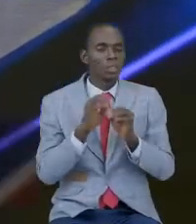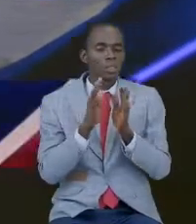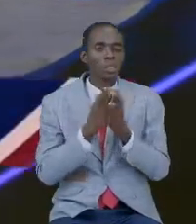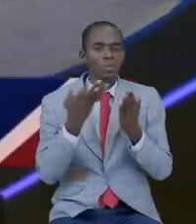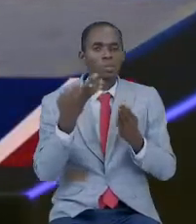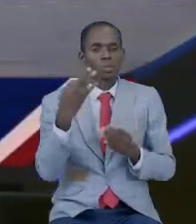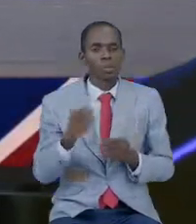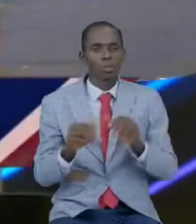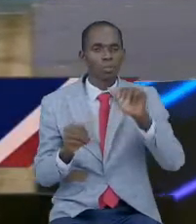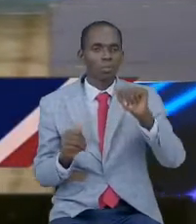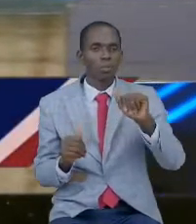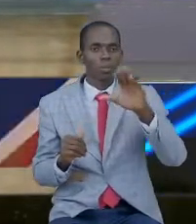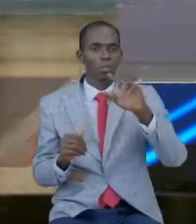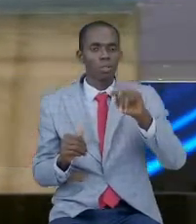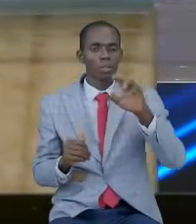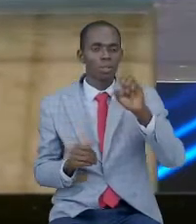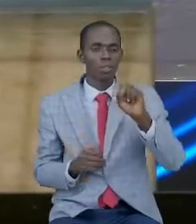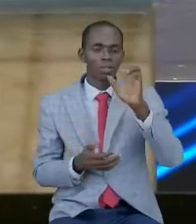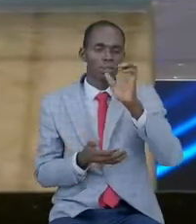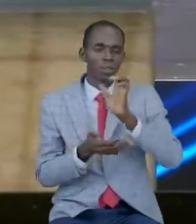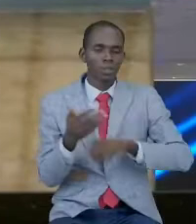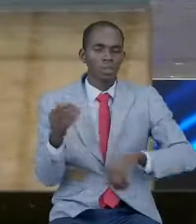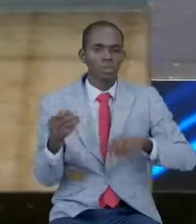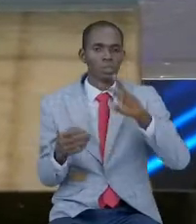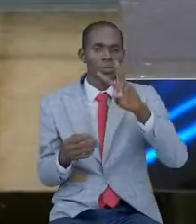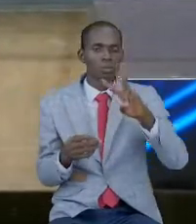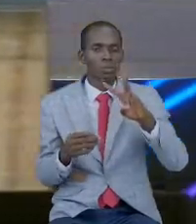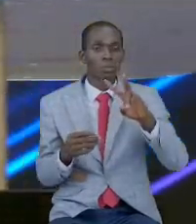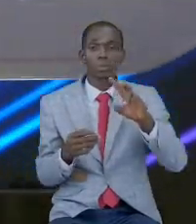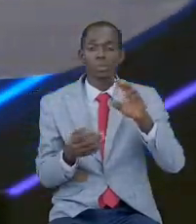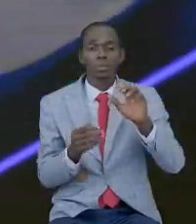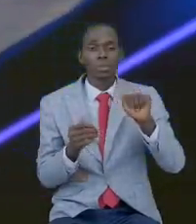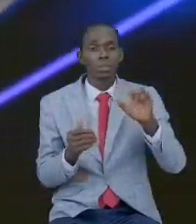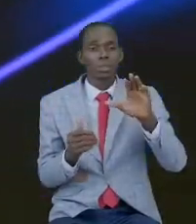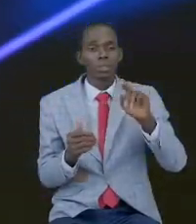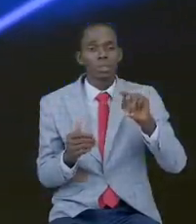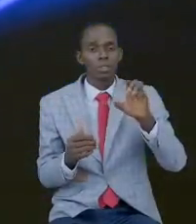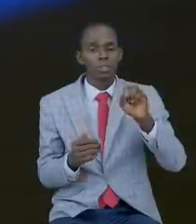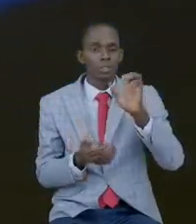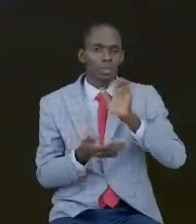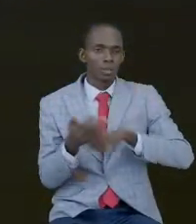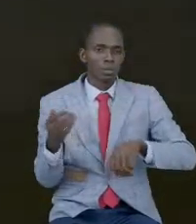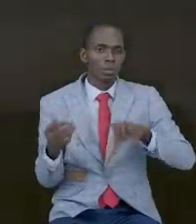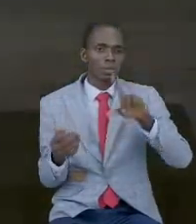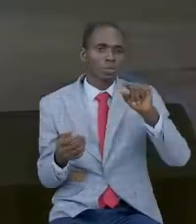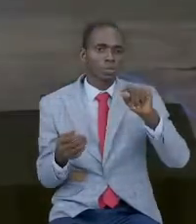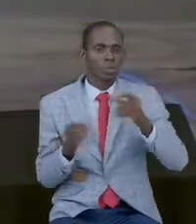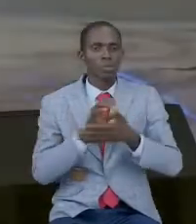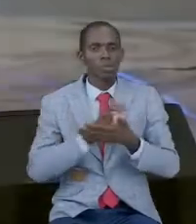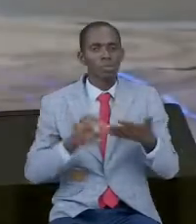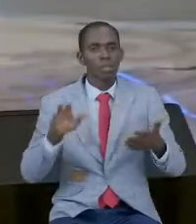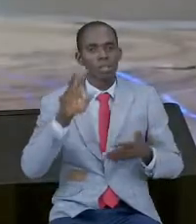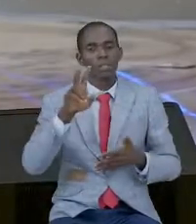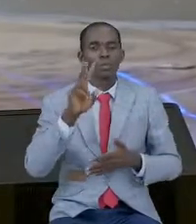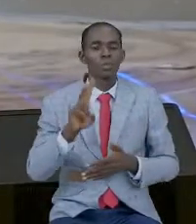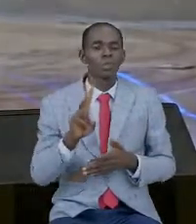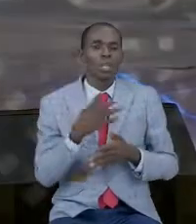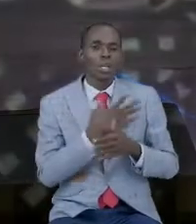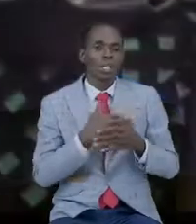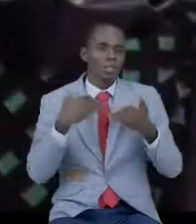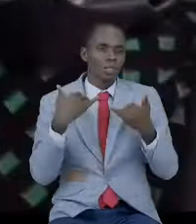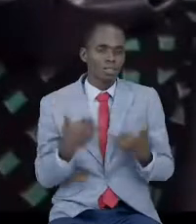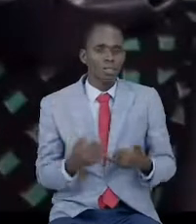verse 32. Chapter 20. Acts chapter 20 verse 32. And now,